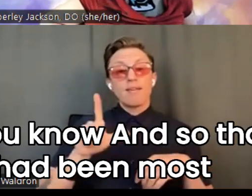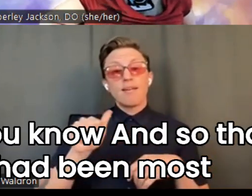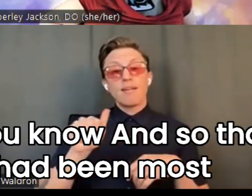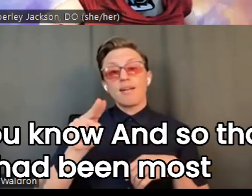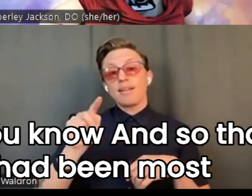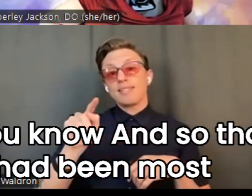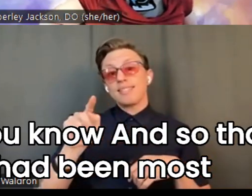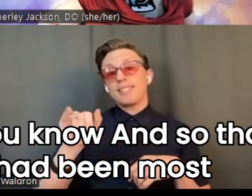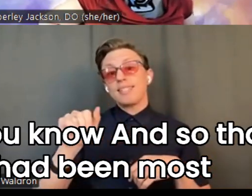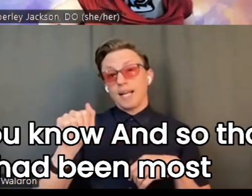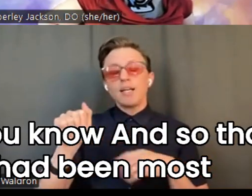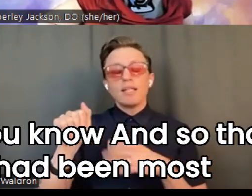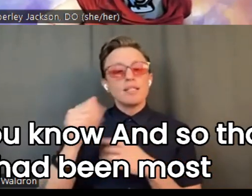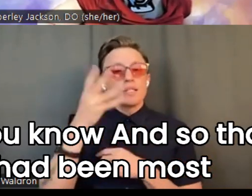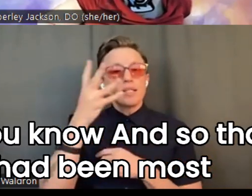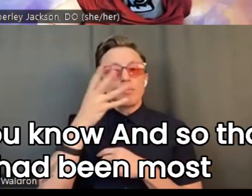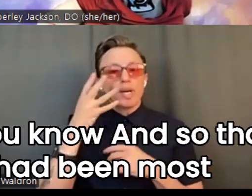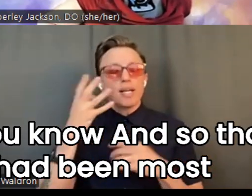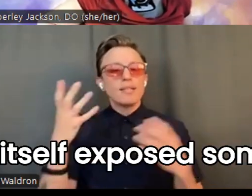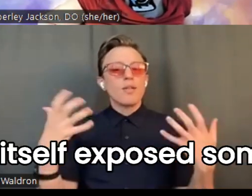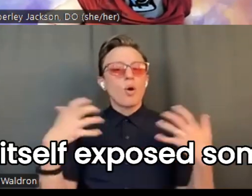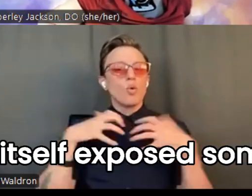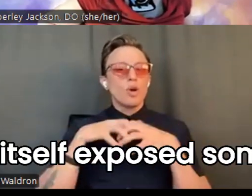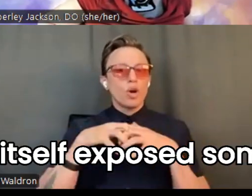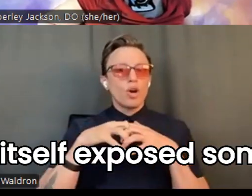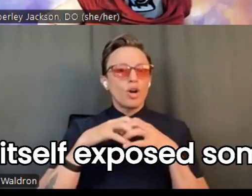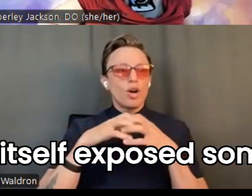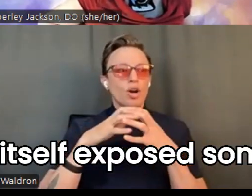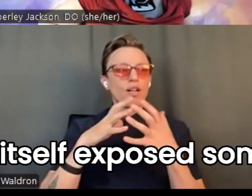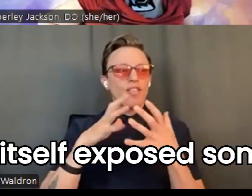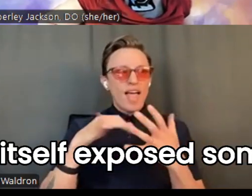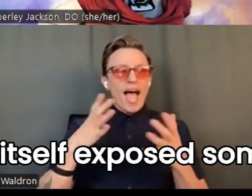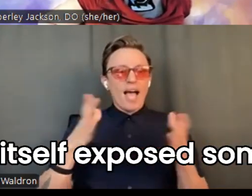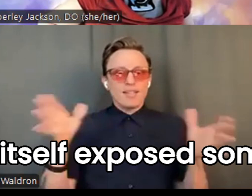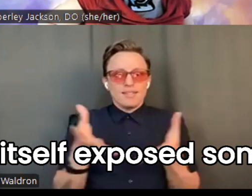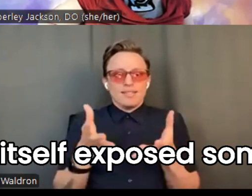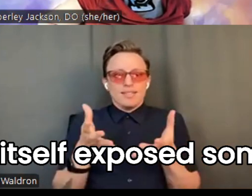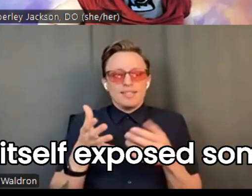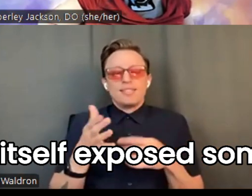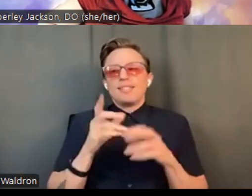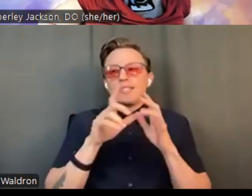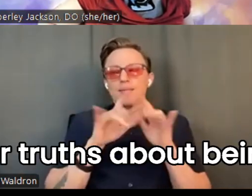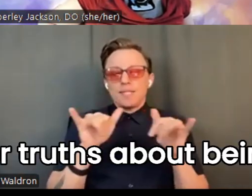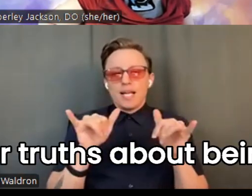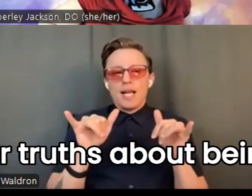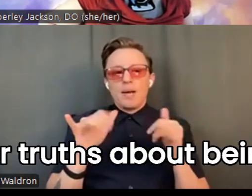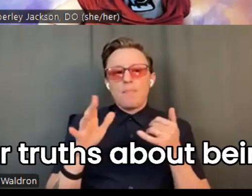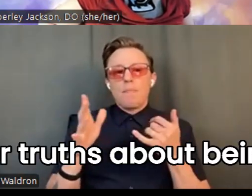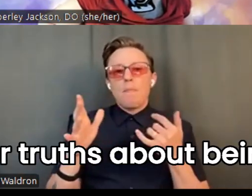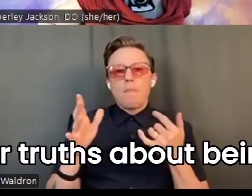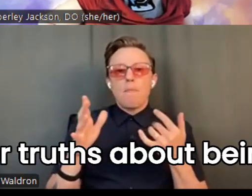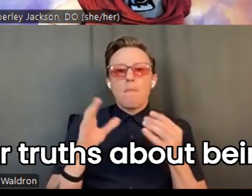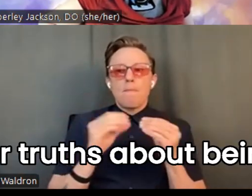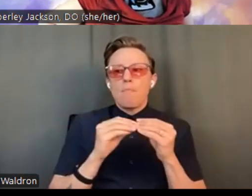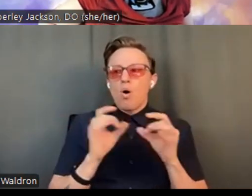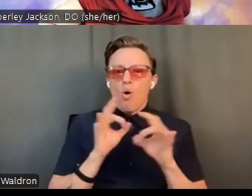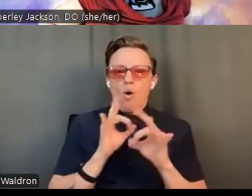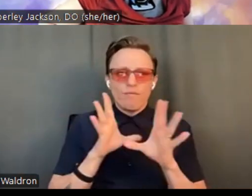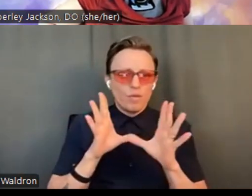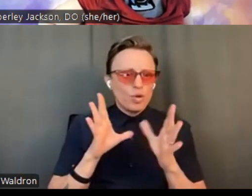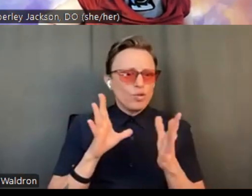an immigrant, and so that had been most of it. And that in itself exposed some of the harsher truths about